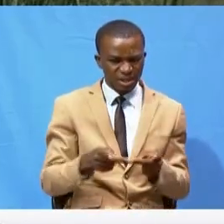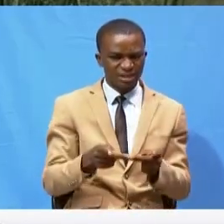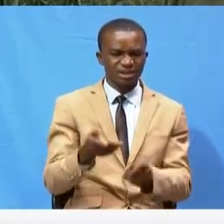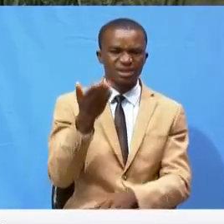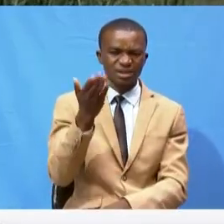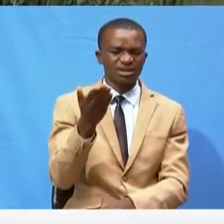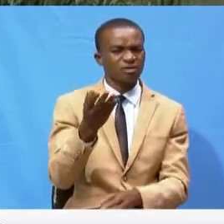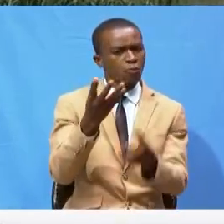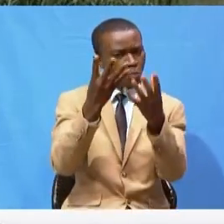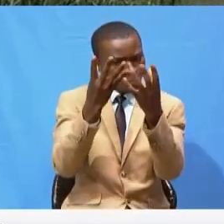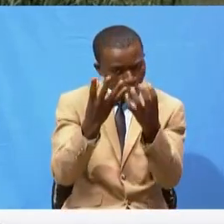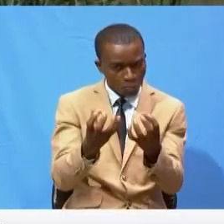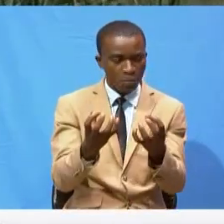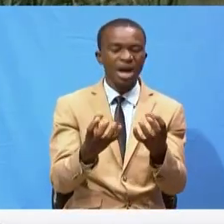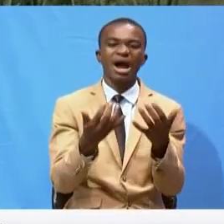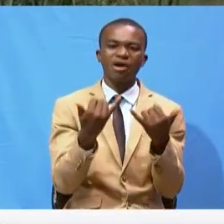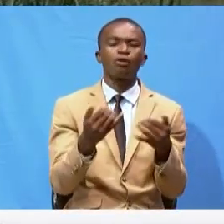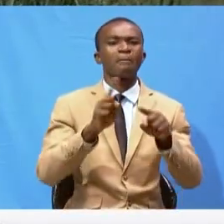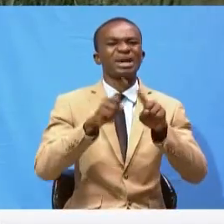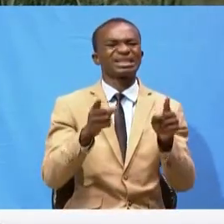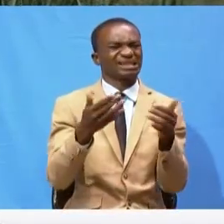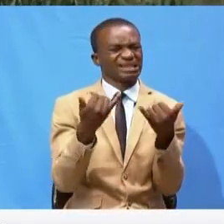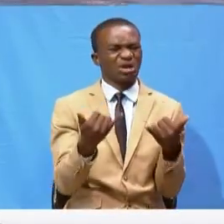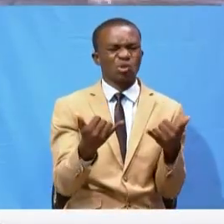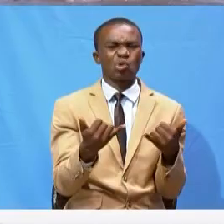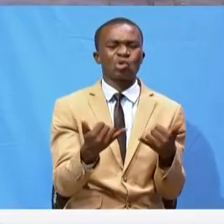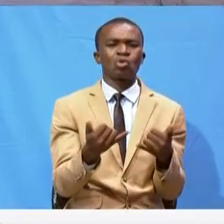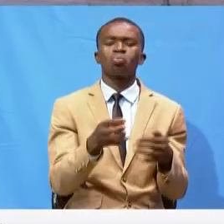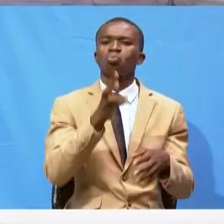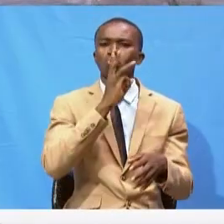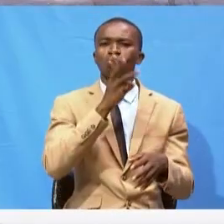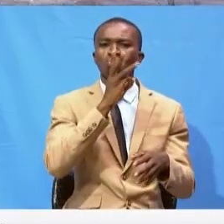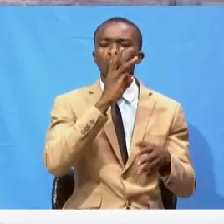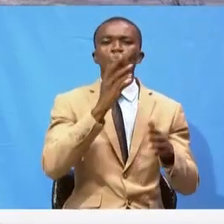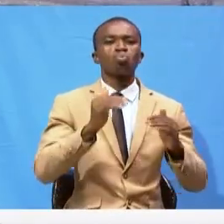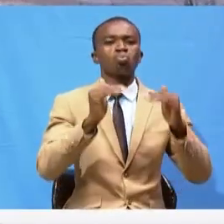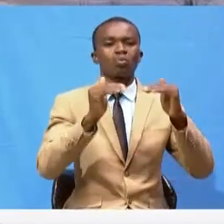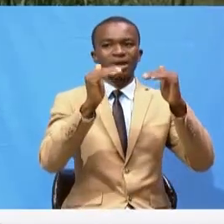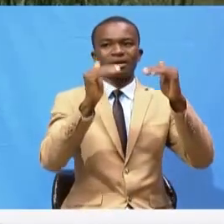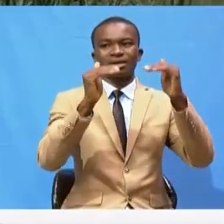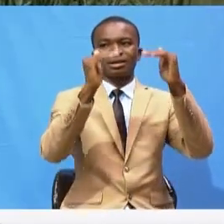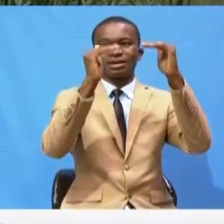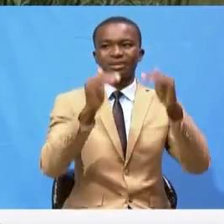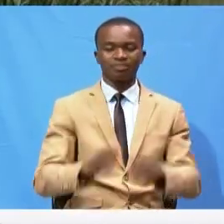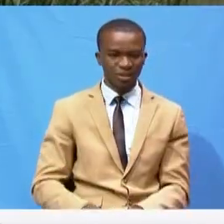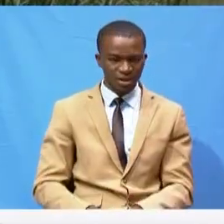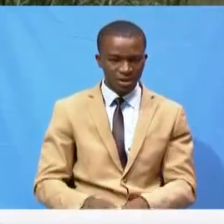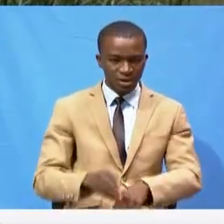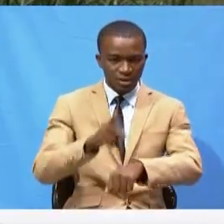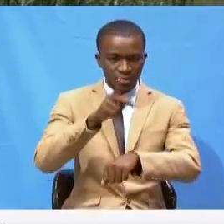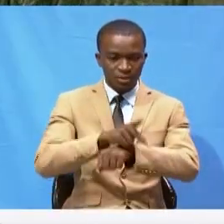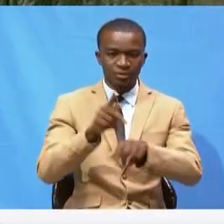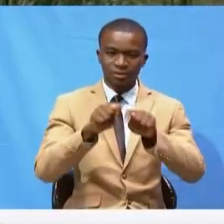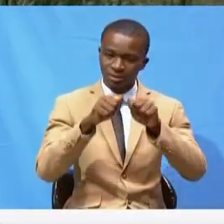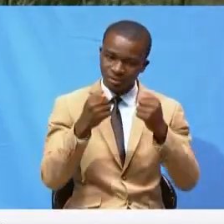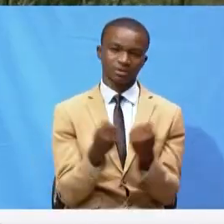place quite quickly, but now everything is underwater. We are going together with the project team so that we